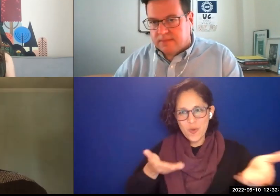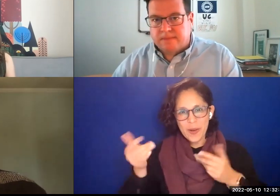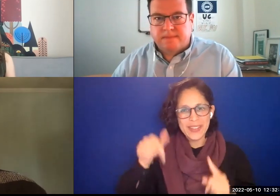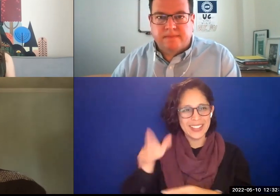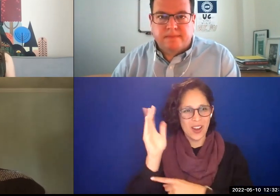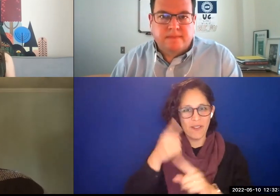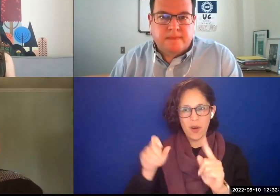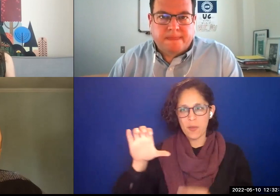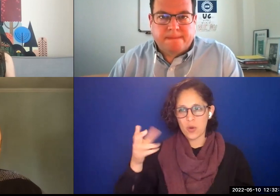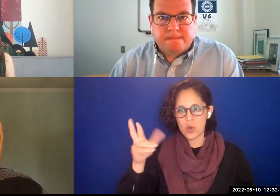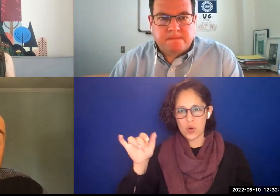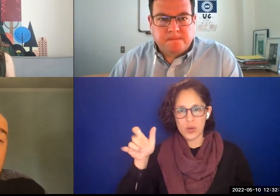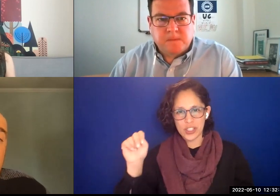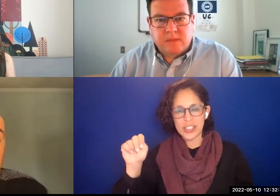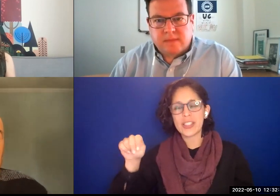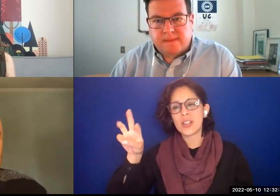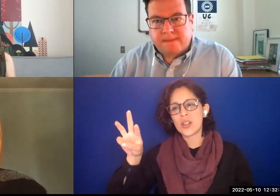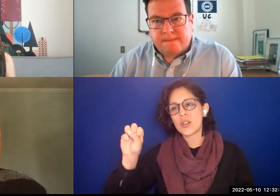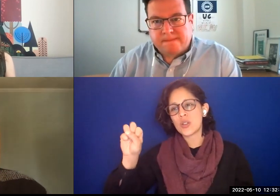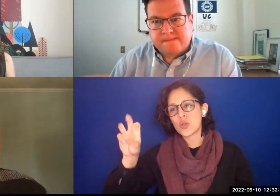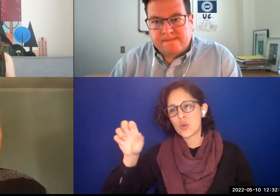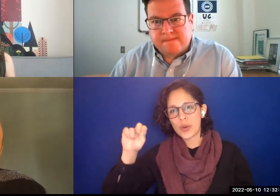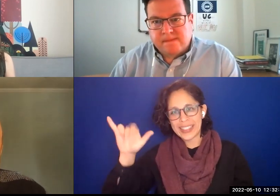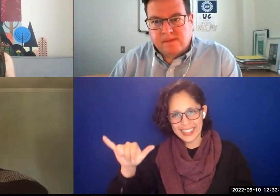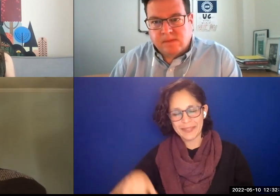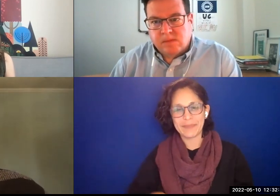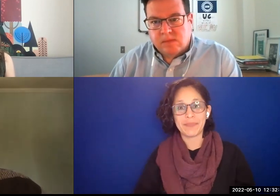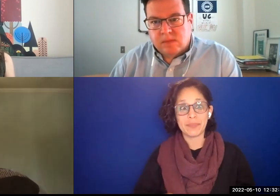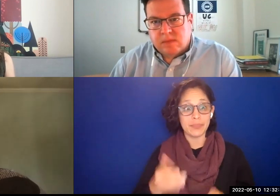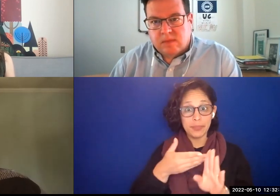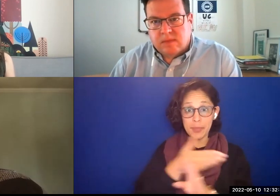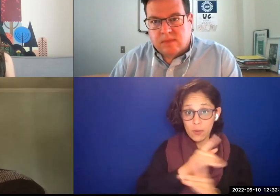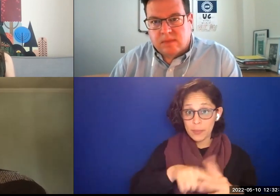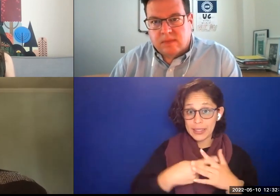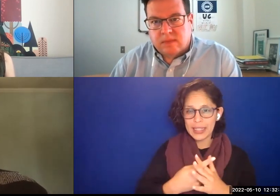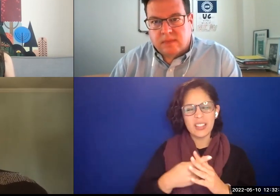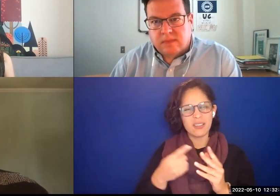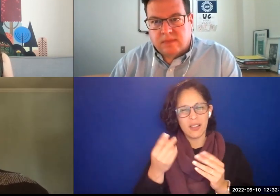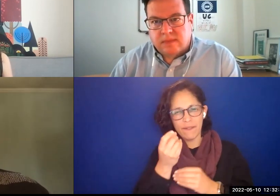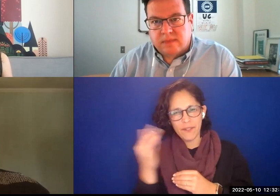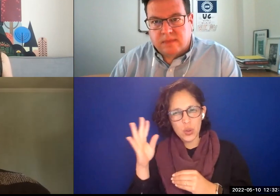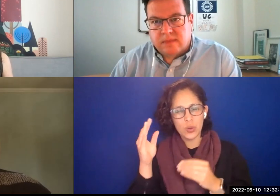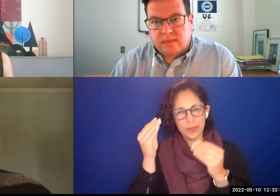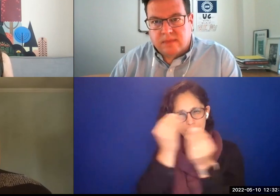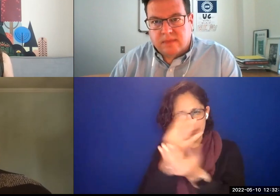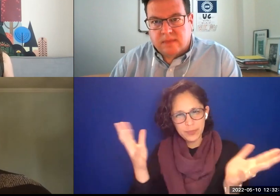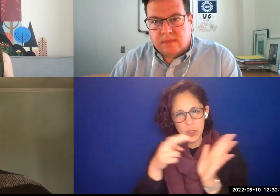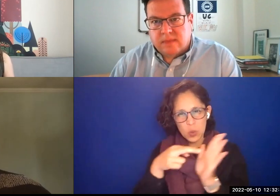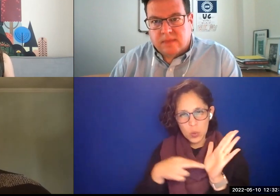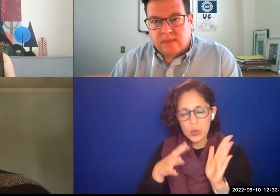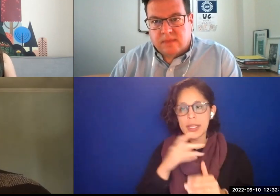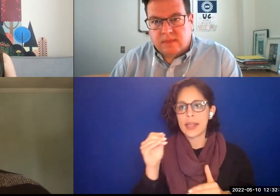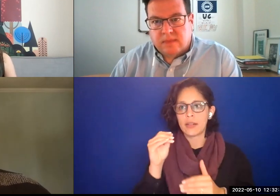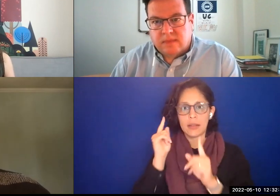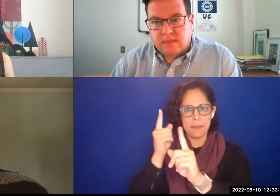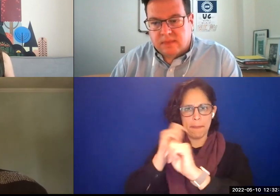AFL-CIO. Before we begin, I'm going to share a little bit of housekeeping with you and also share with you the mission of the